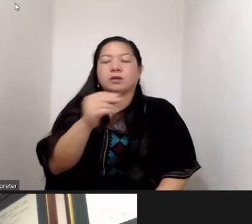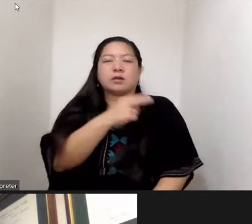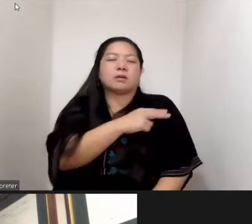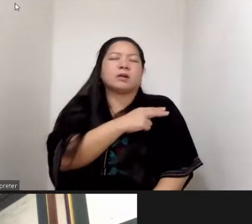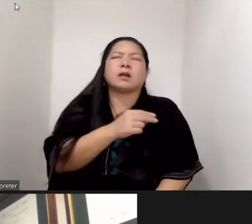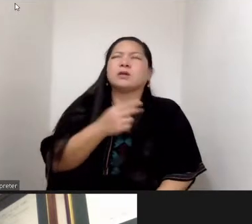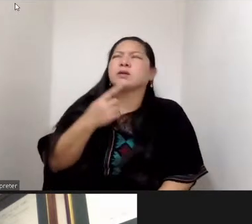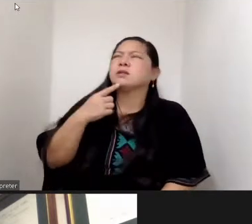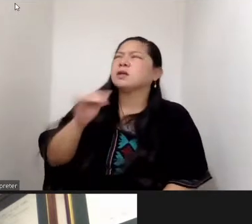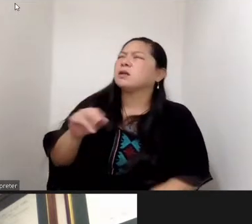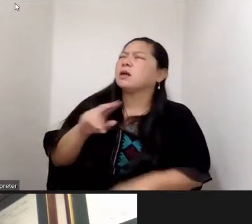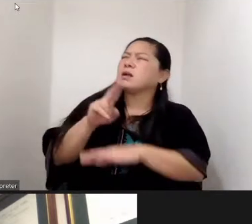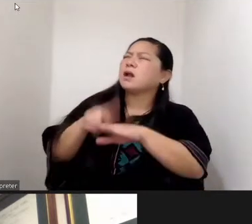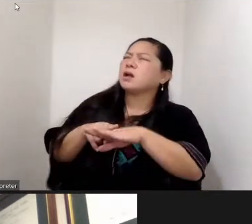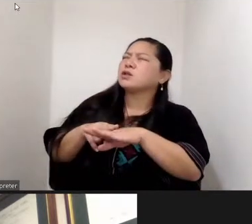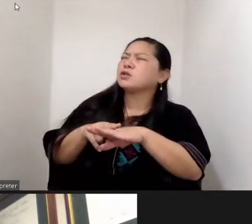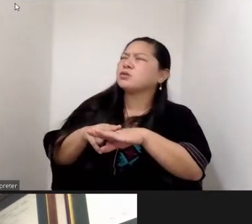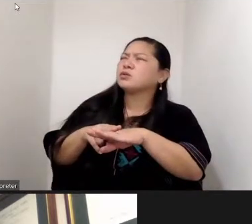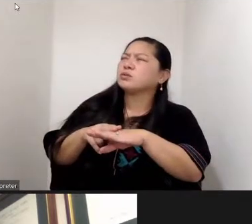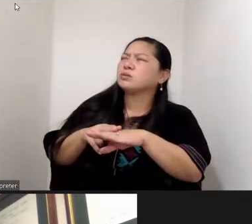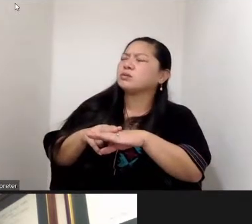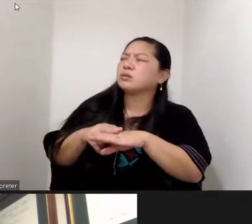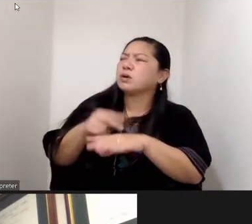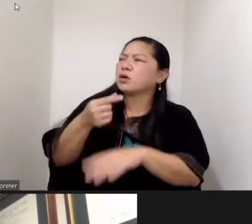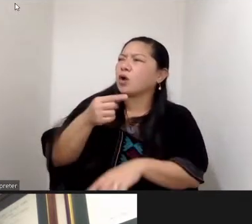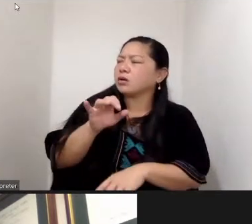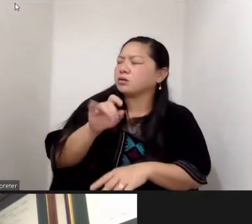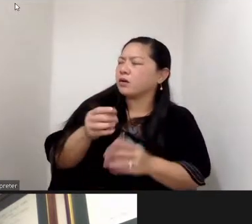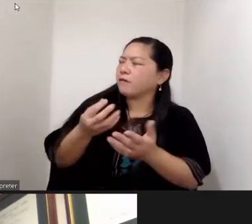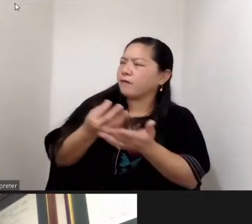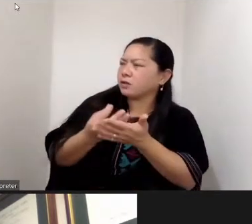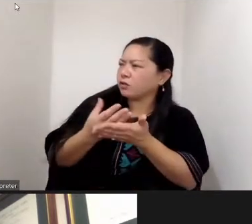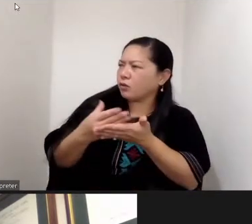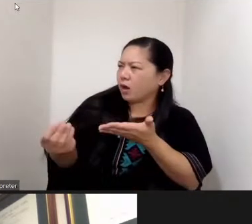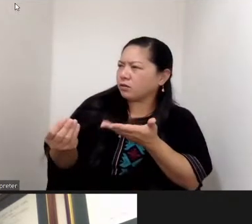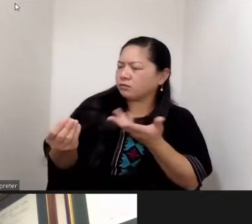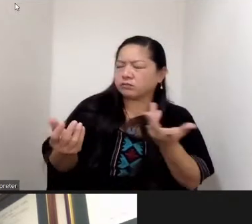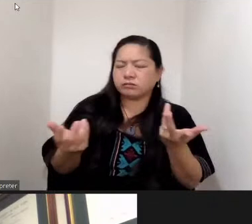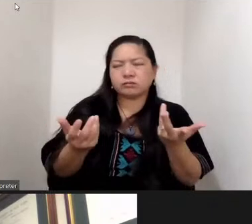What exactly is what would be the trigger for that? Well,